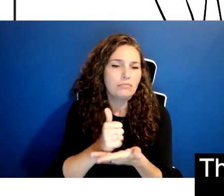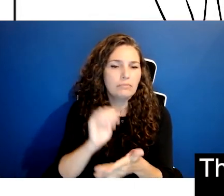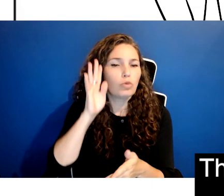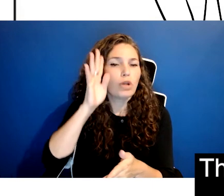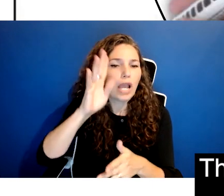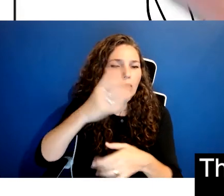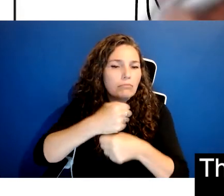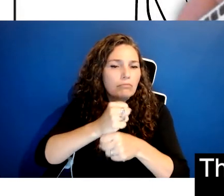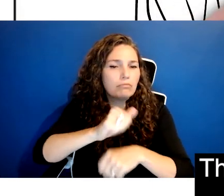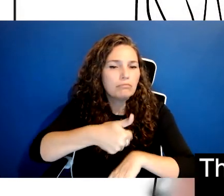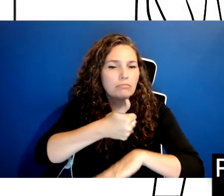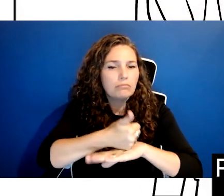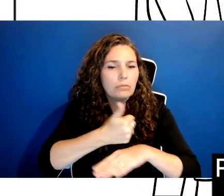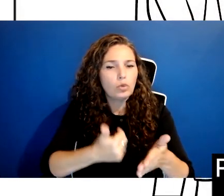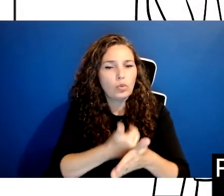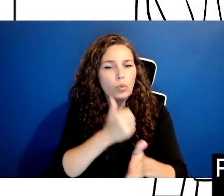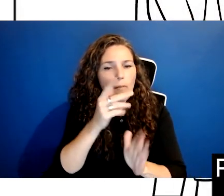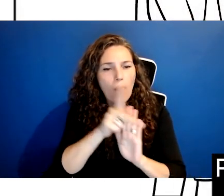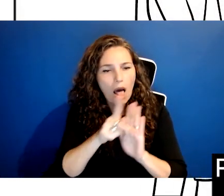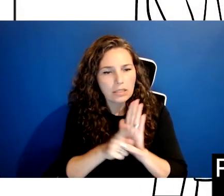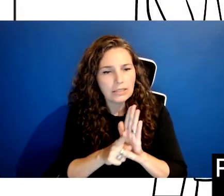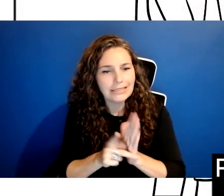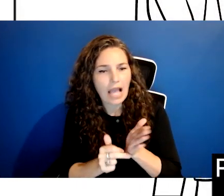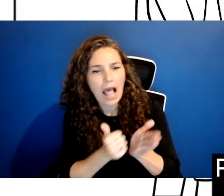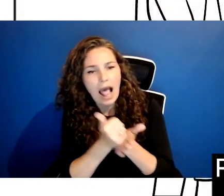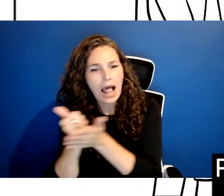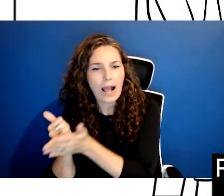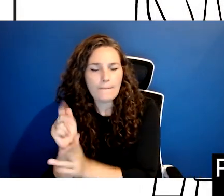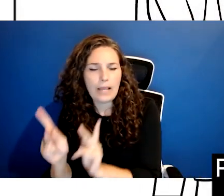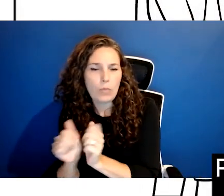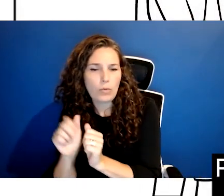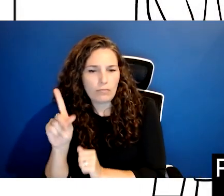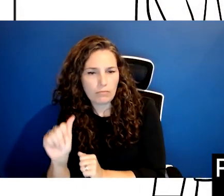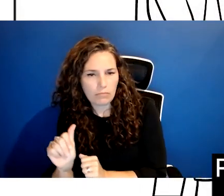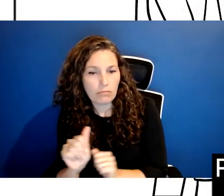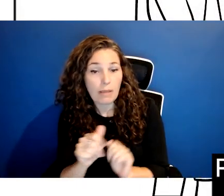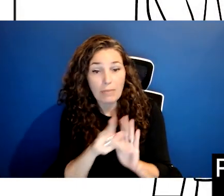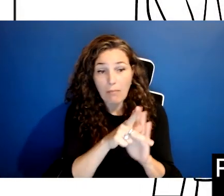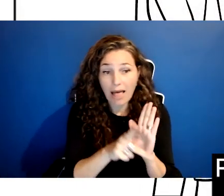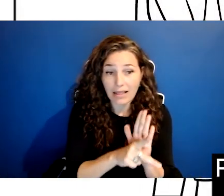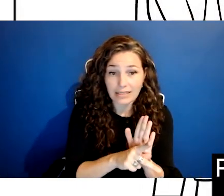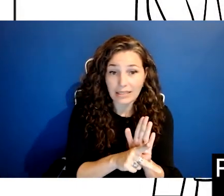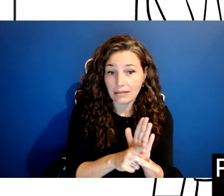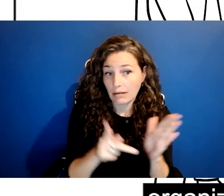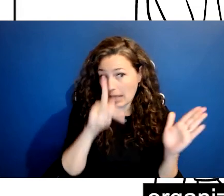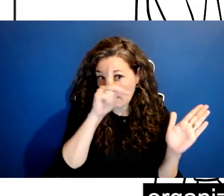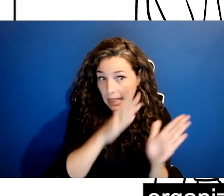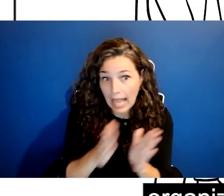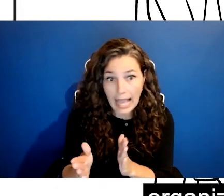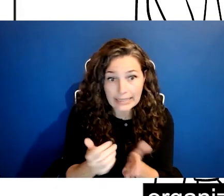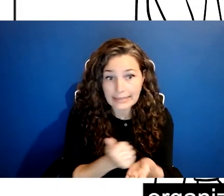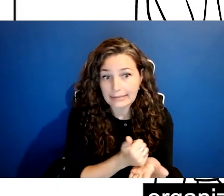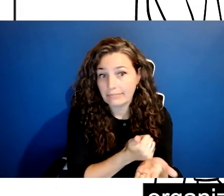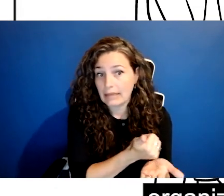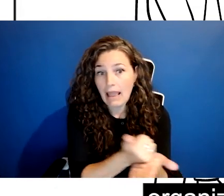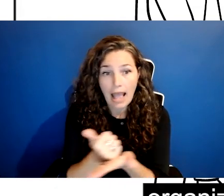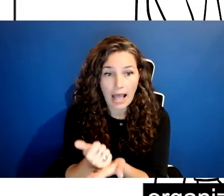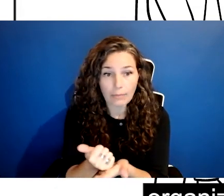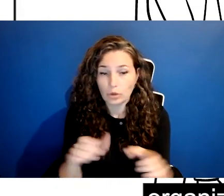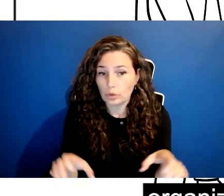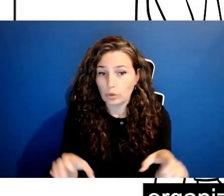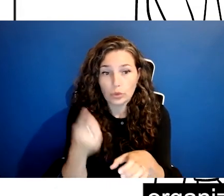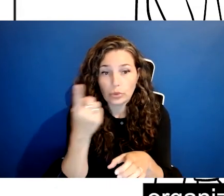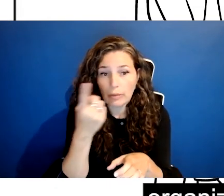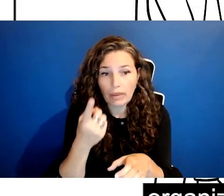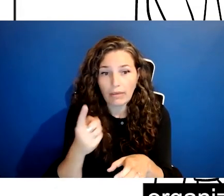to people with disabilities. Policies are plans to do something that a government agency, organization, or other